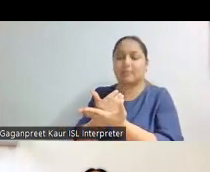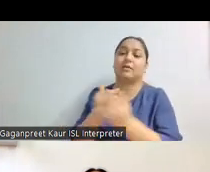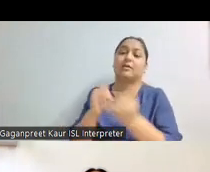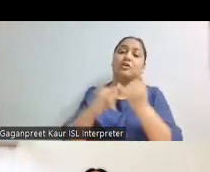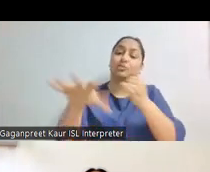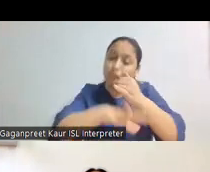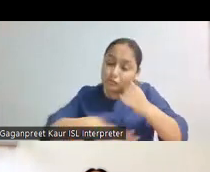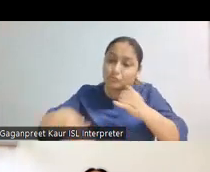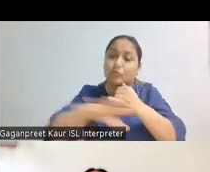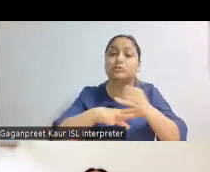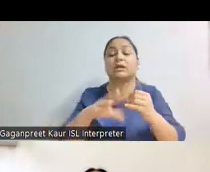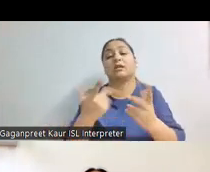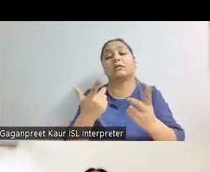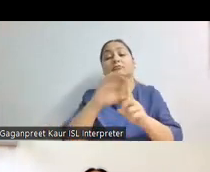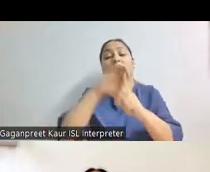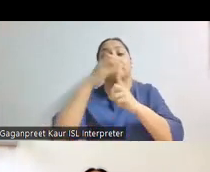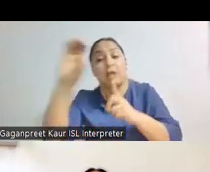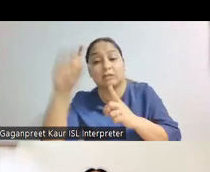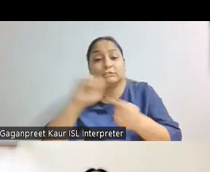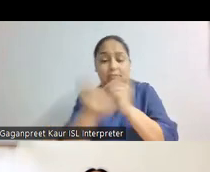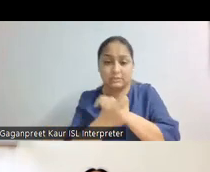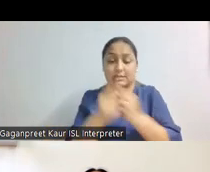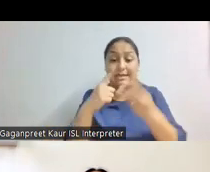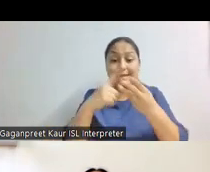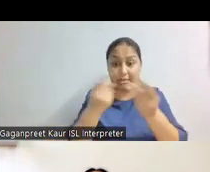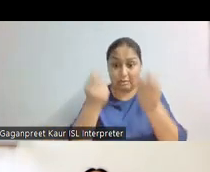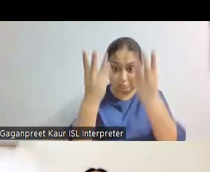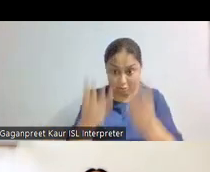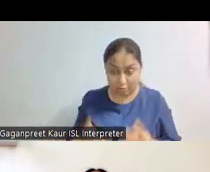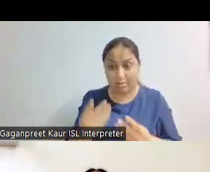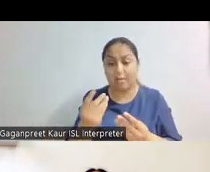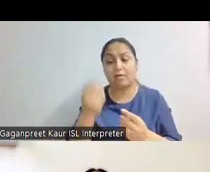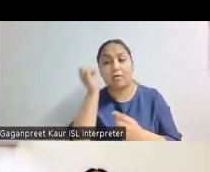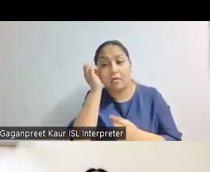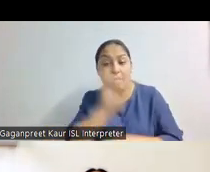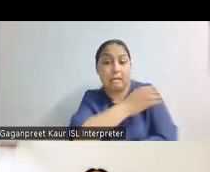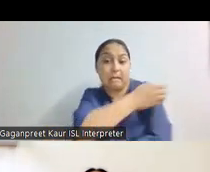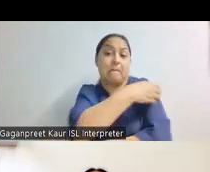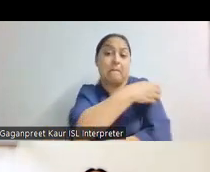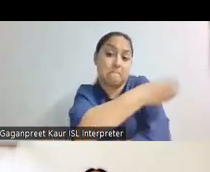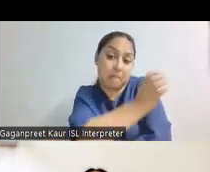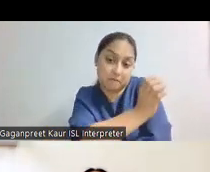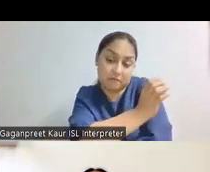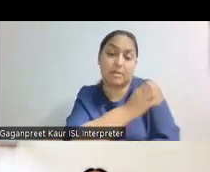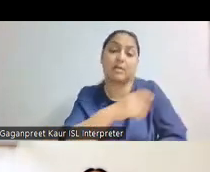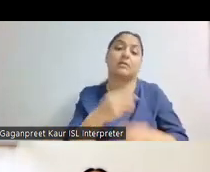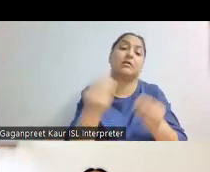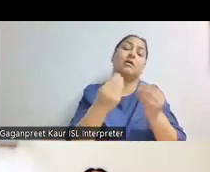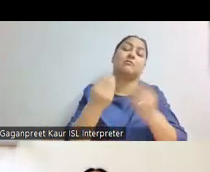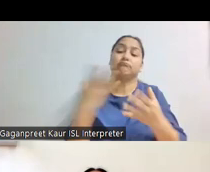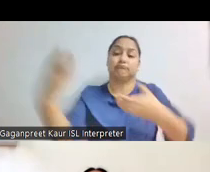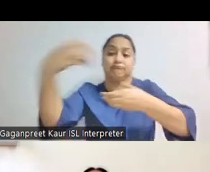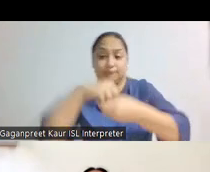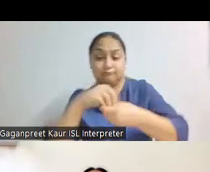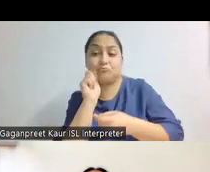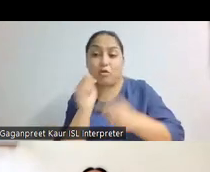cultural changes, economic empowerment, environment, engaging men and boys for gender